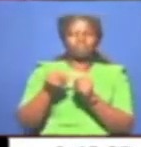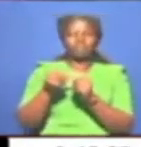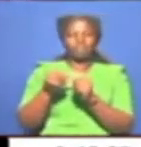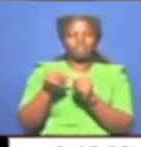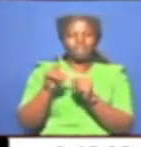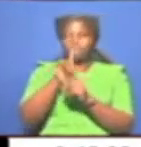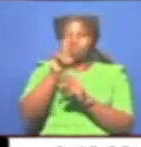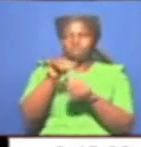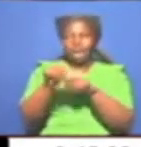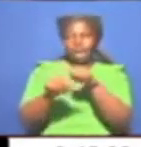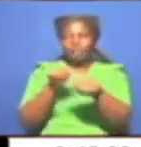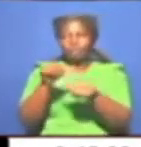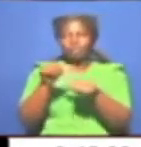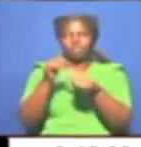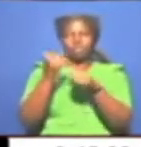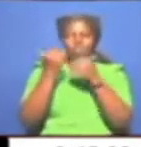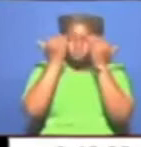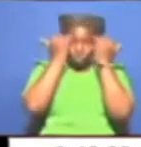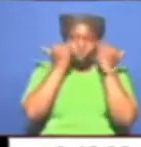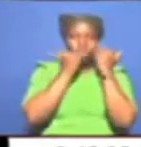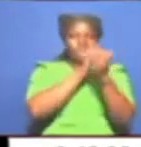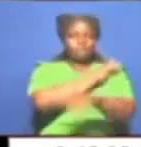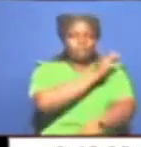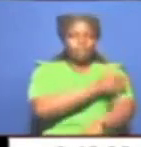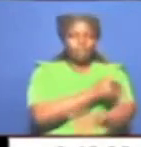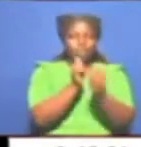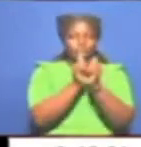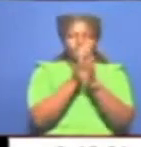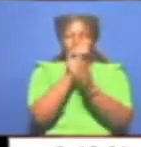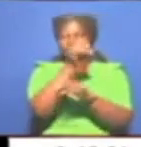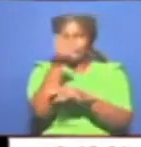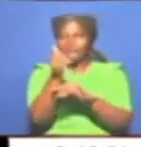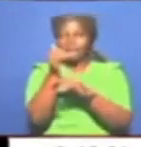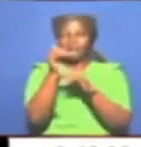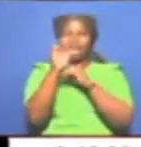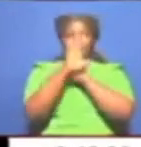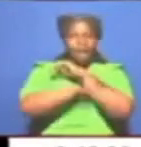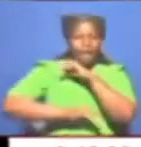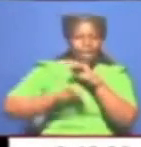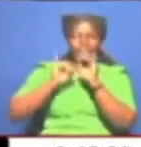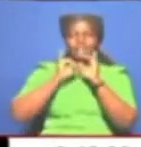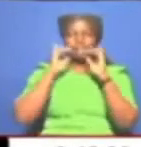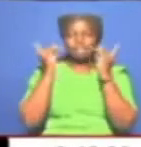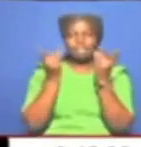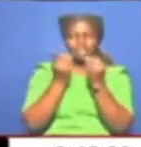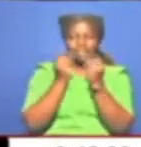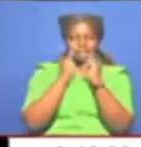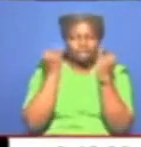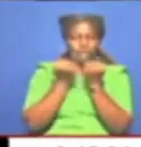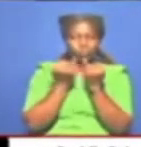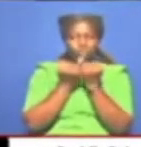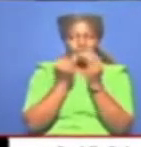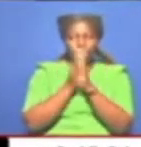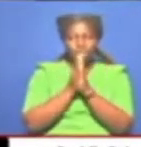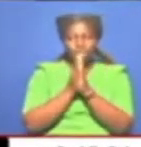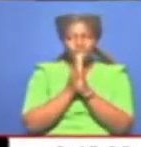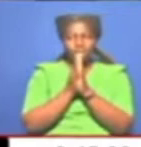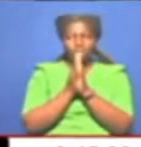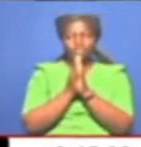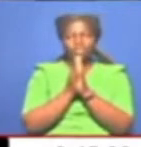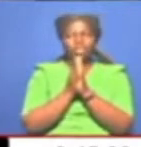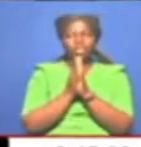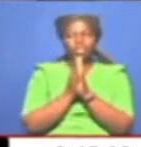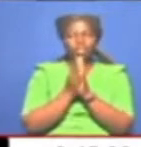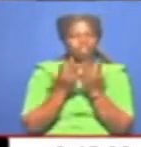and other state organs with respect to entertaining any challenge to the legality